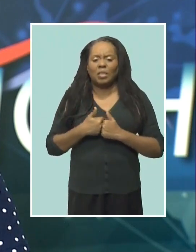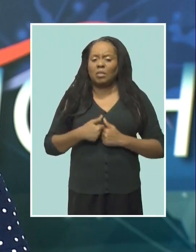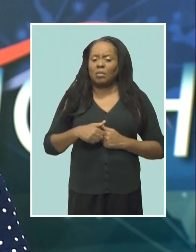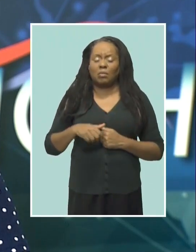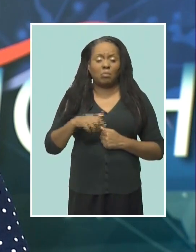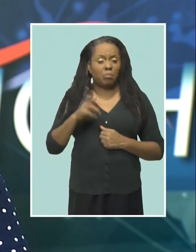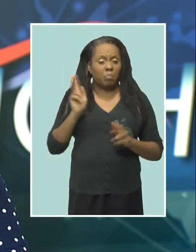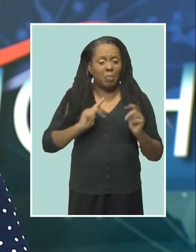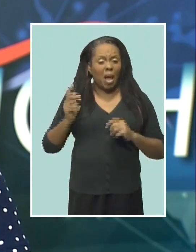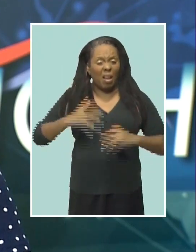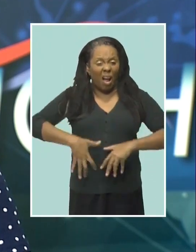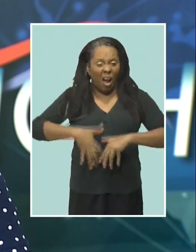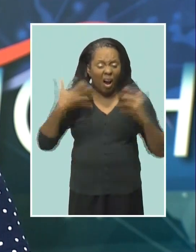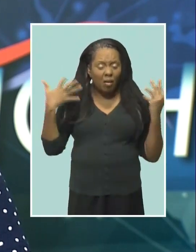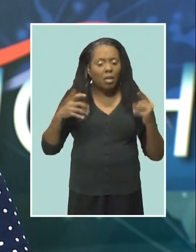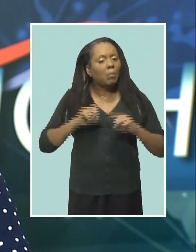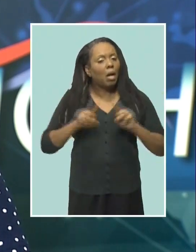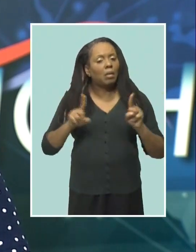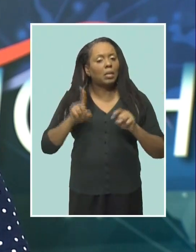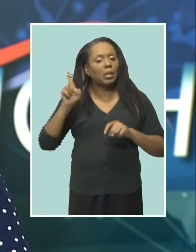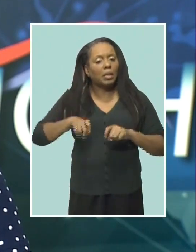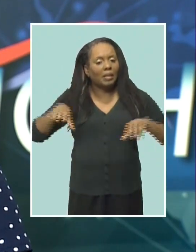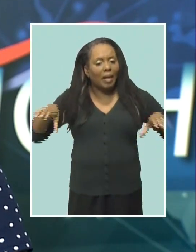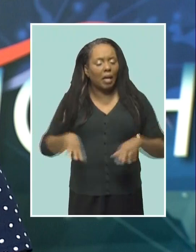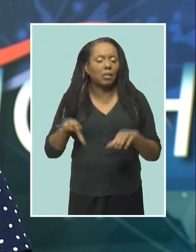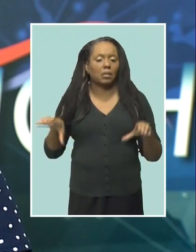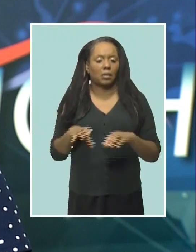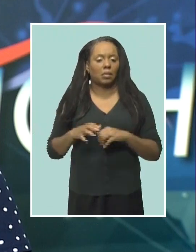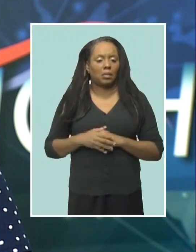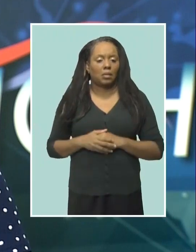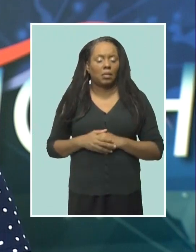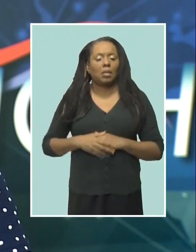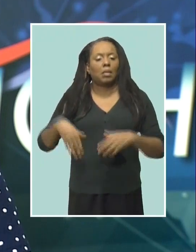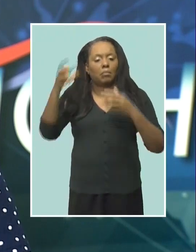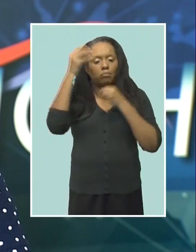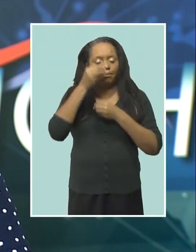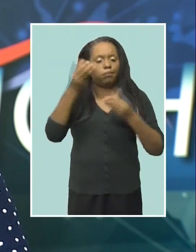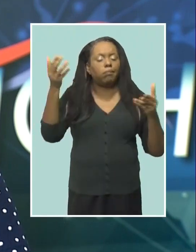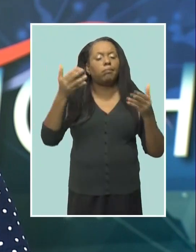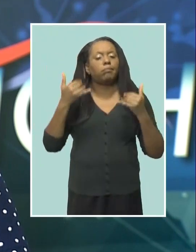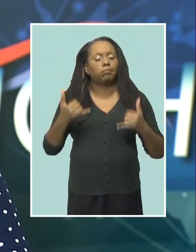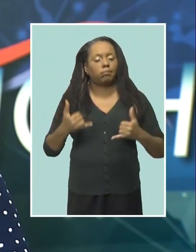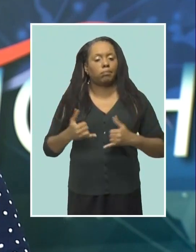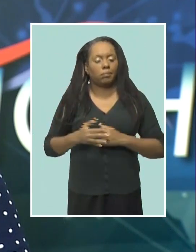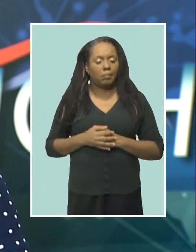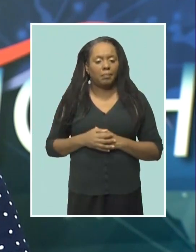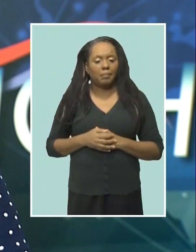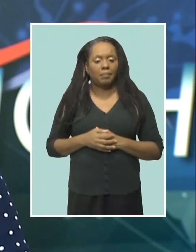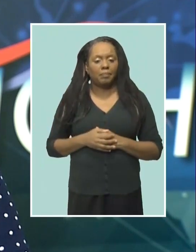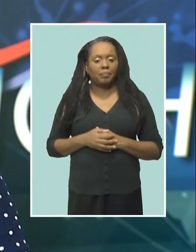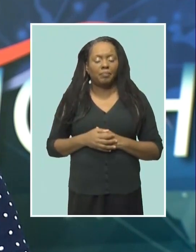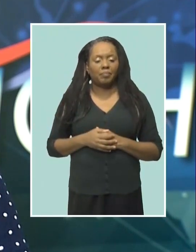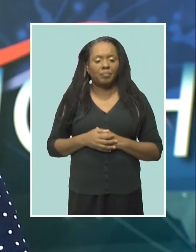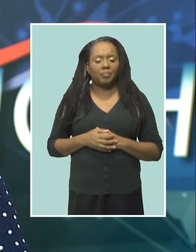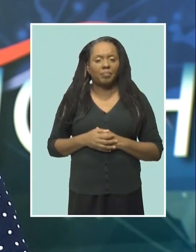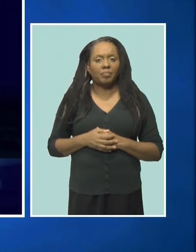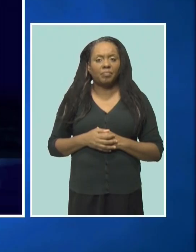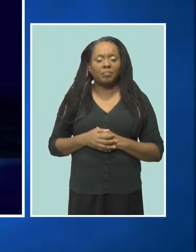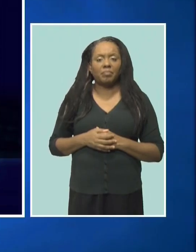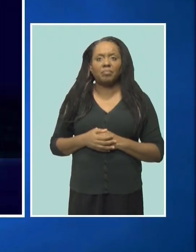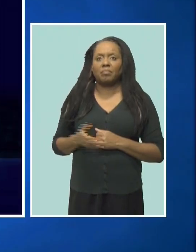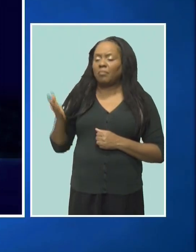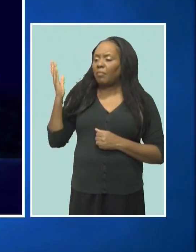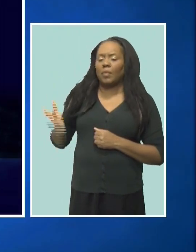than just outrage. Action is also needed. Ms. Moore made the call through a statement to the media. We